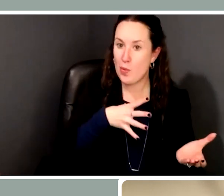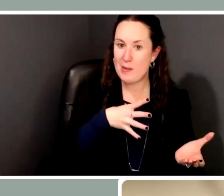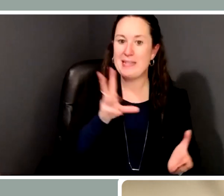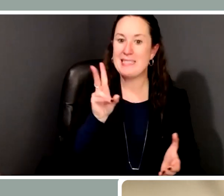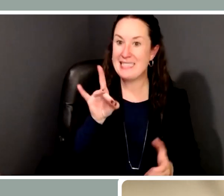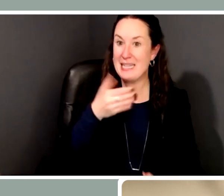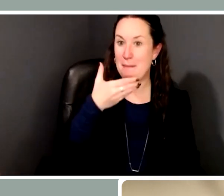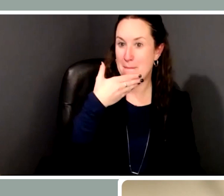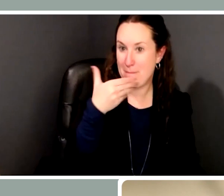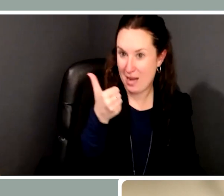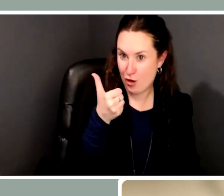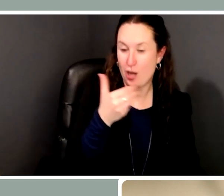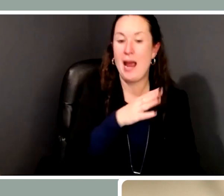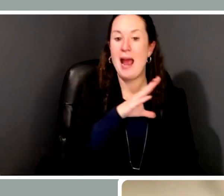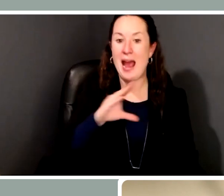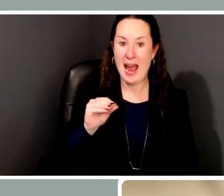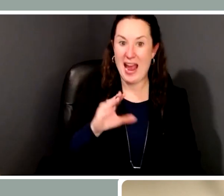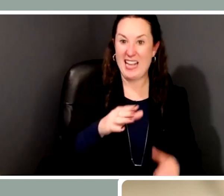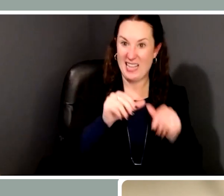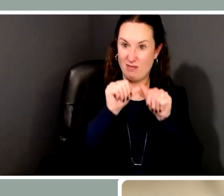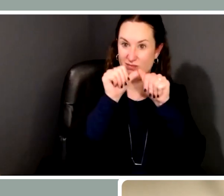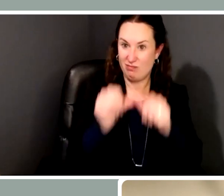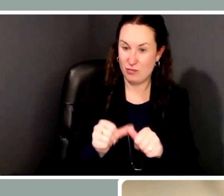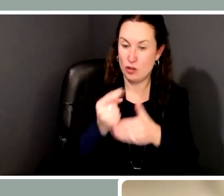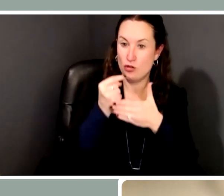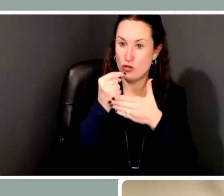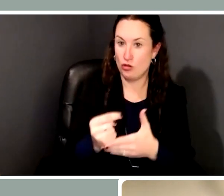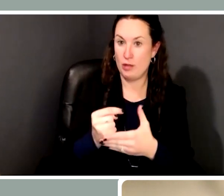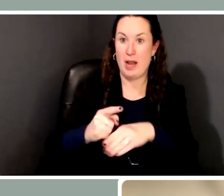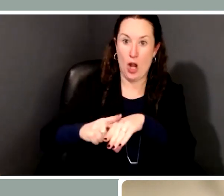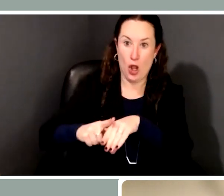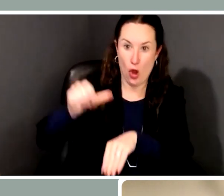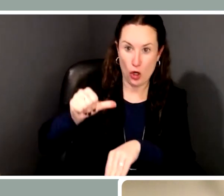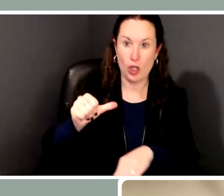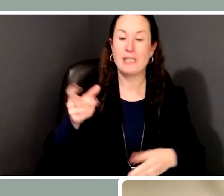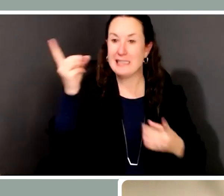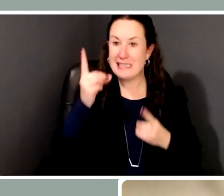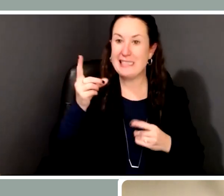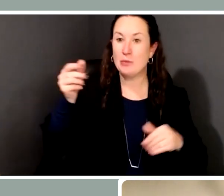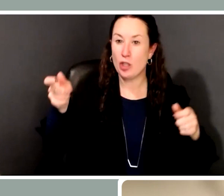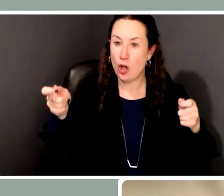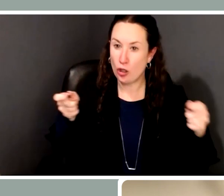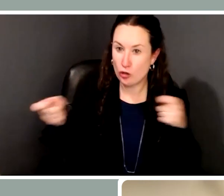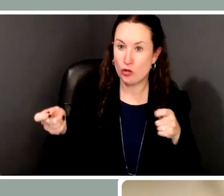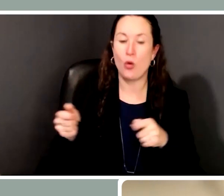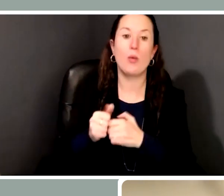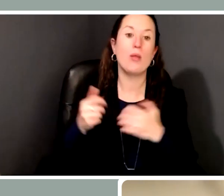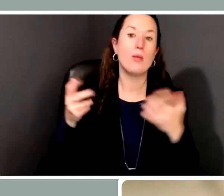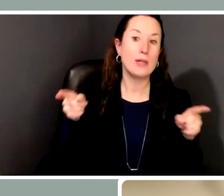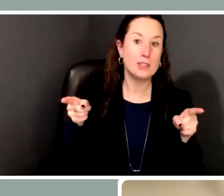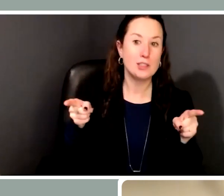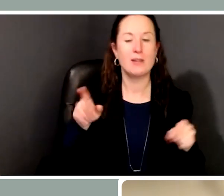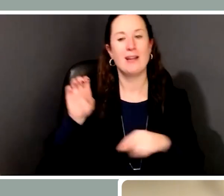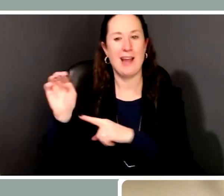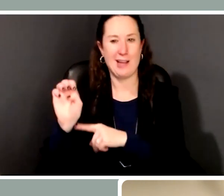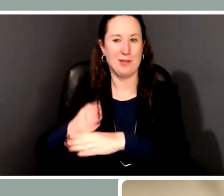stayed on their first line treatment for longer. They had disease under control for longer with the estrogen blocking therapy